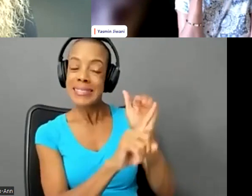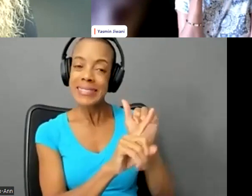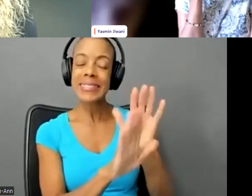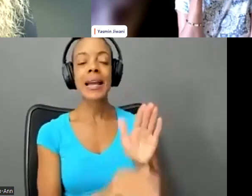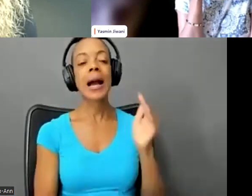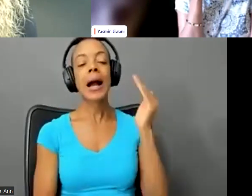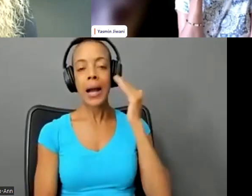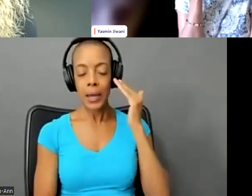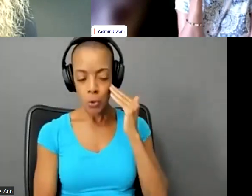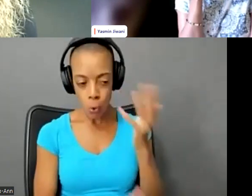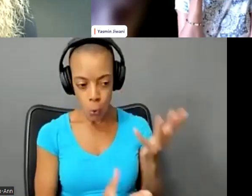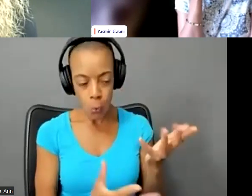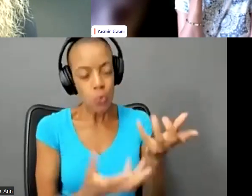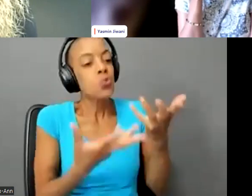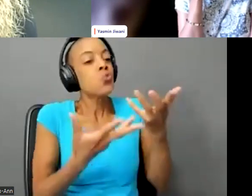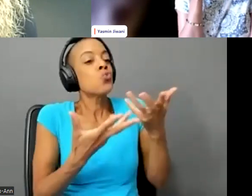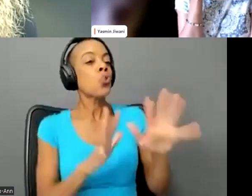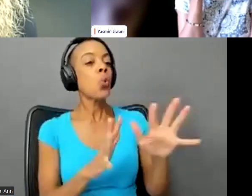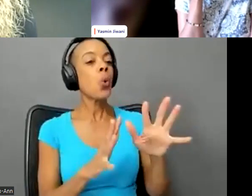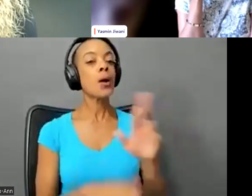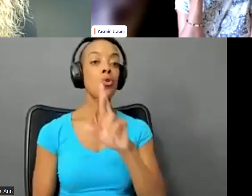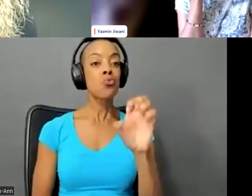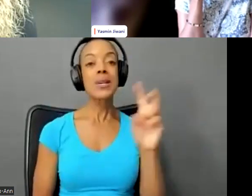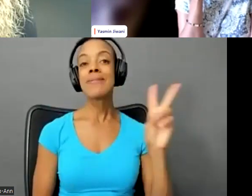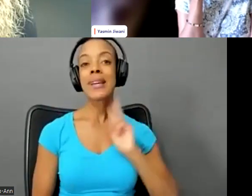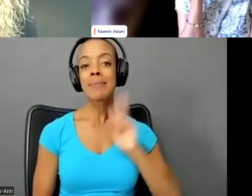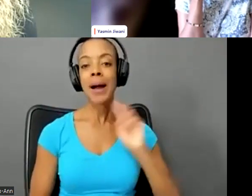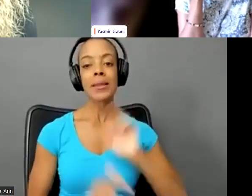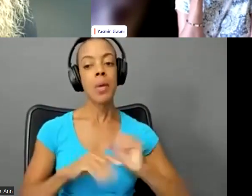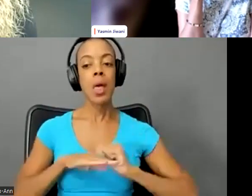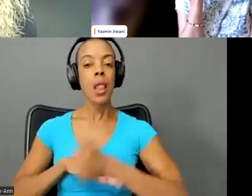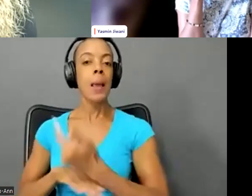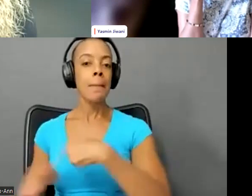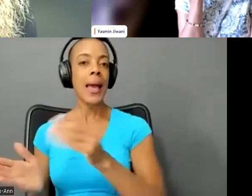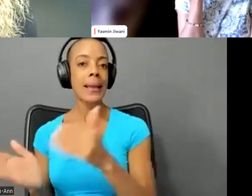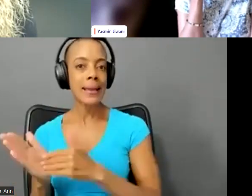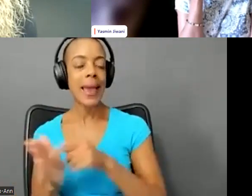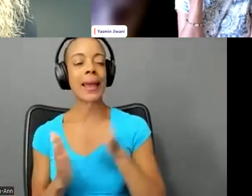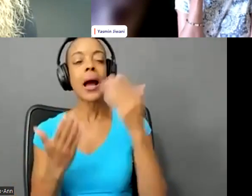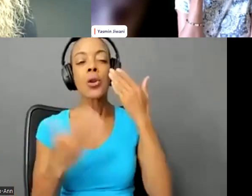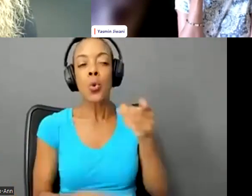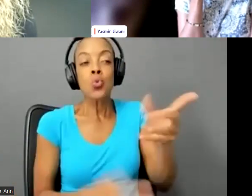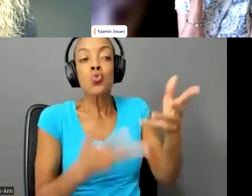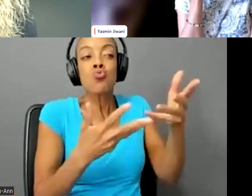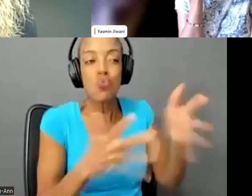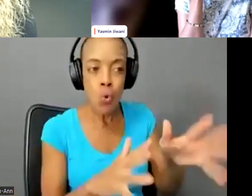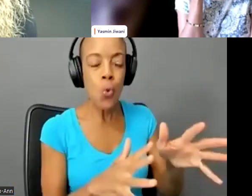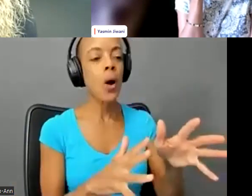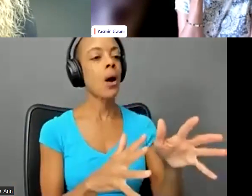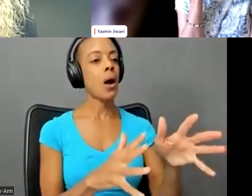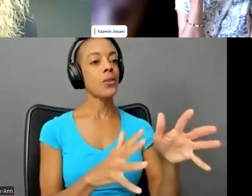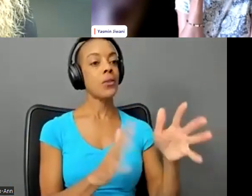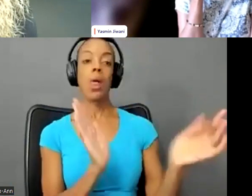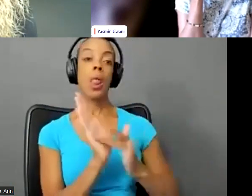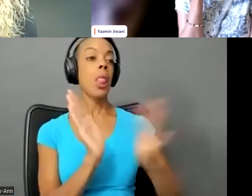I know you don't want to re-victimize the people who are being harmed here. And so let me suggest some ways that